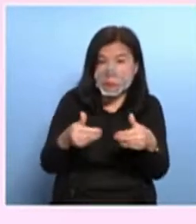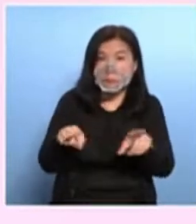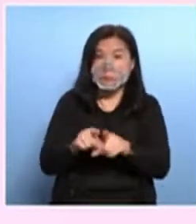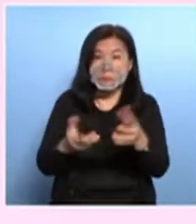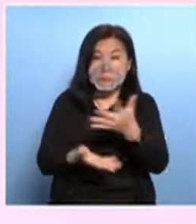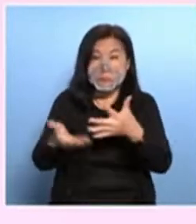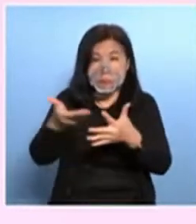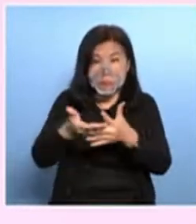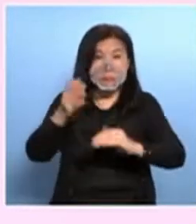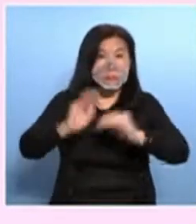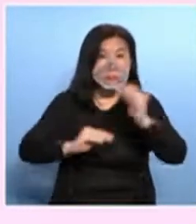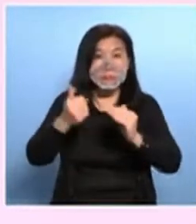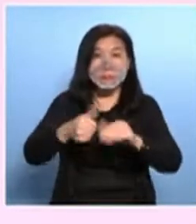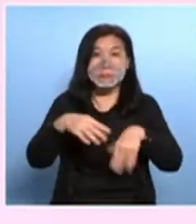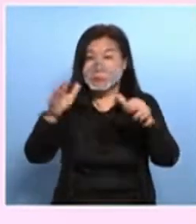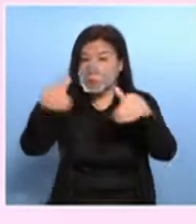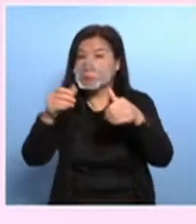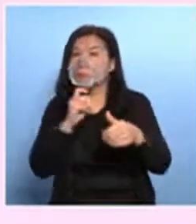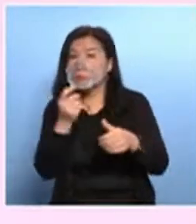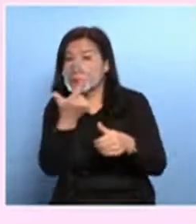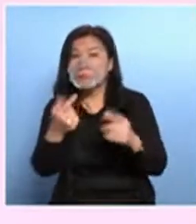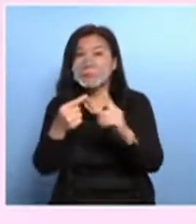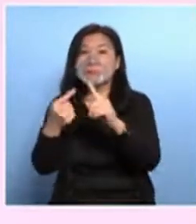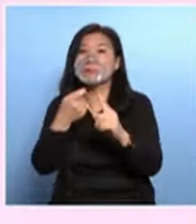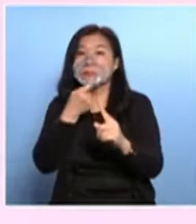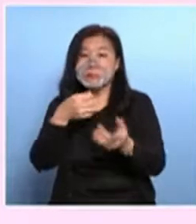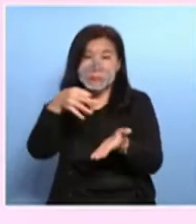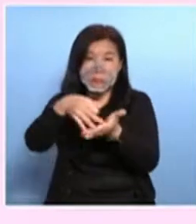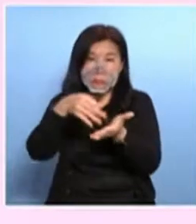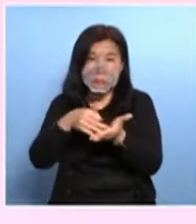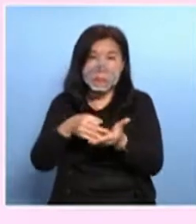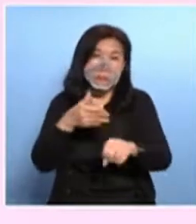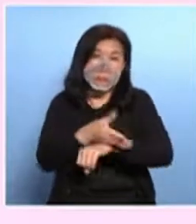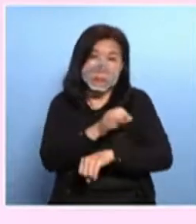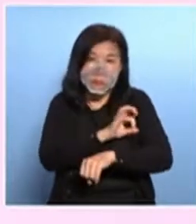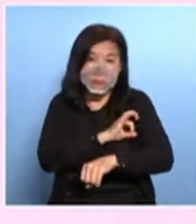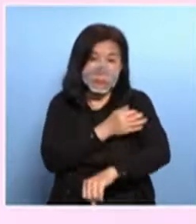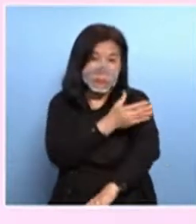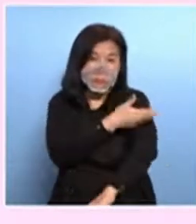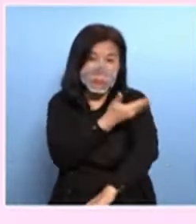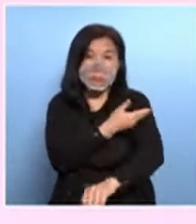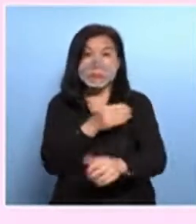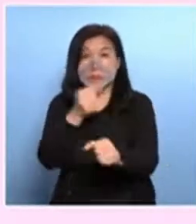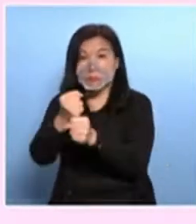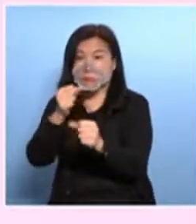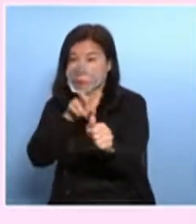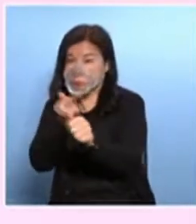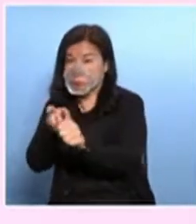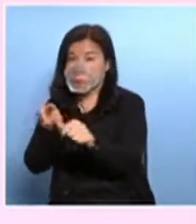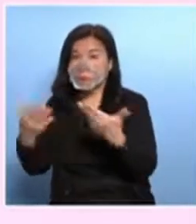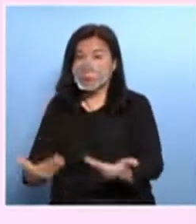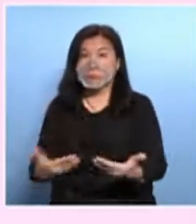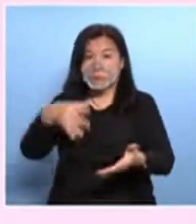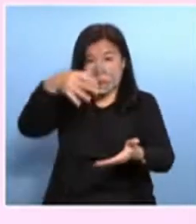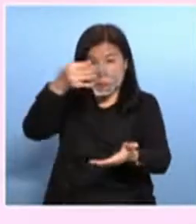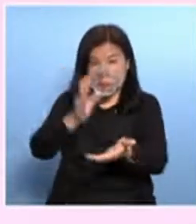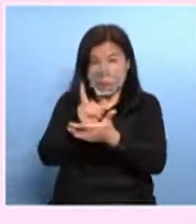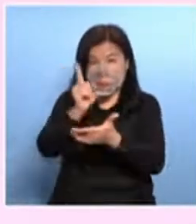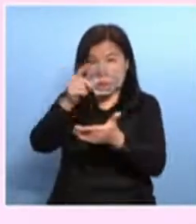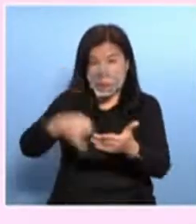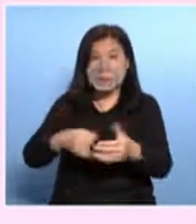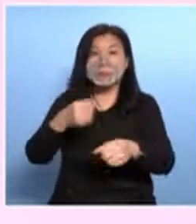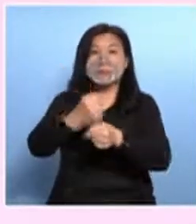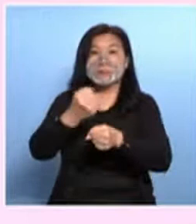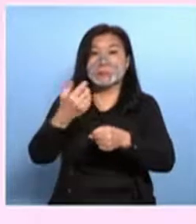carers to undergo certified training and the level of their pay, with a view to enhancing service quality as well as attracting more people to become